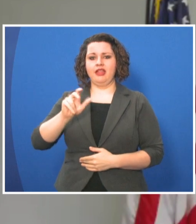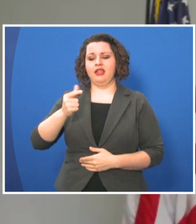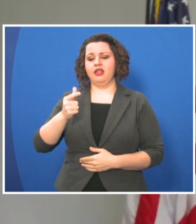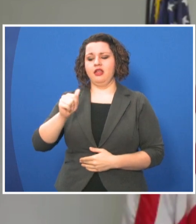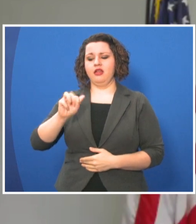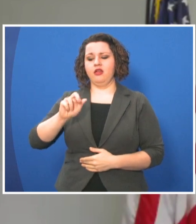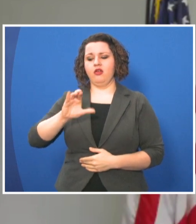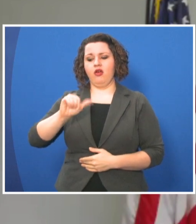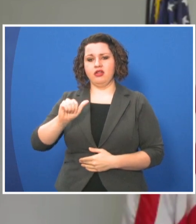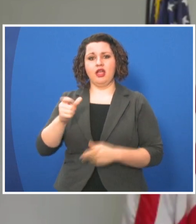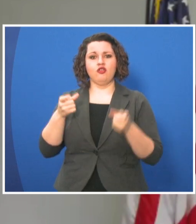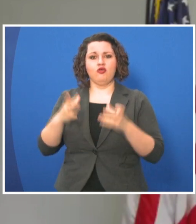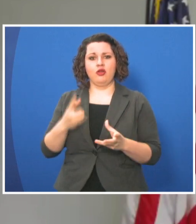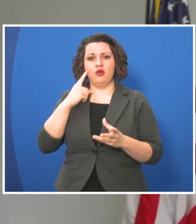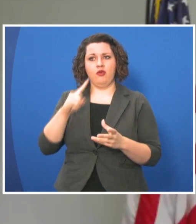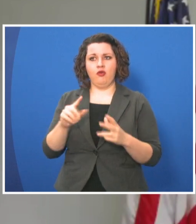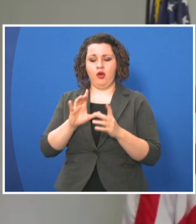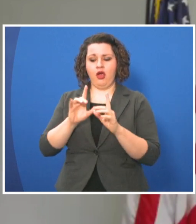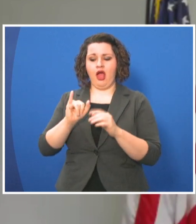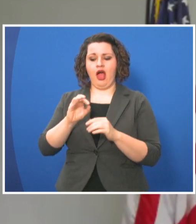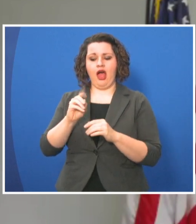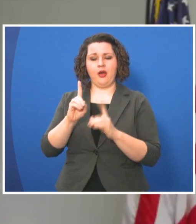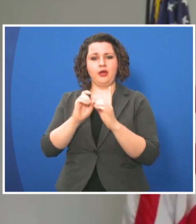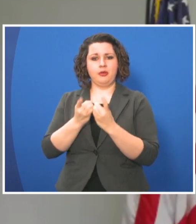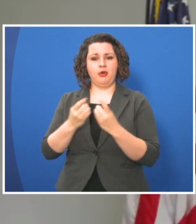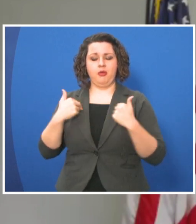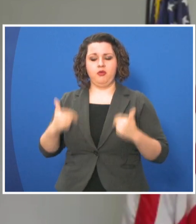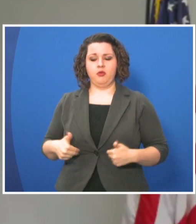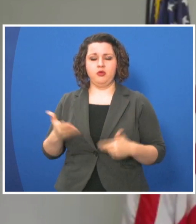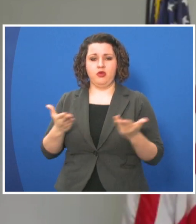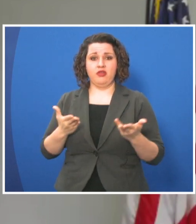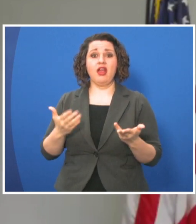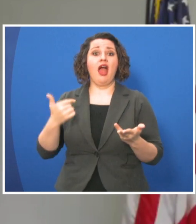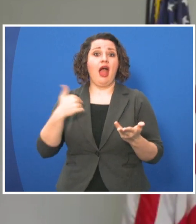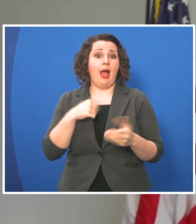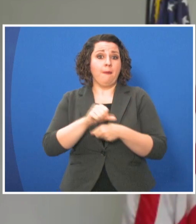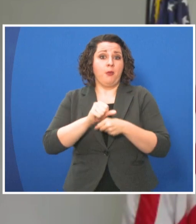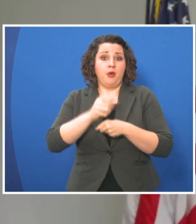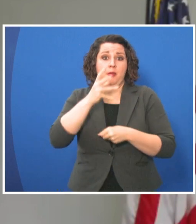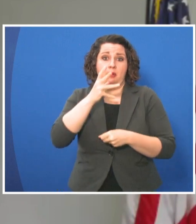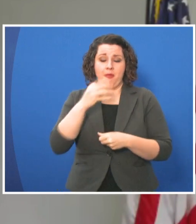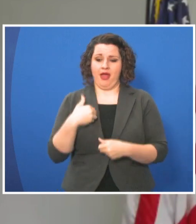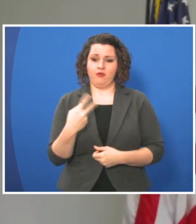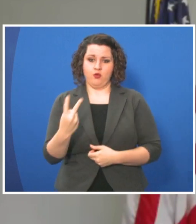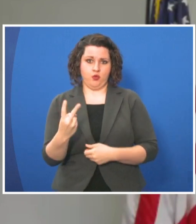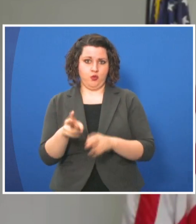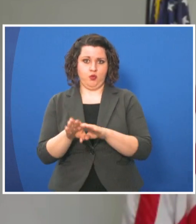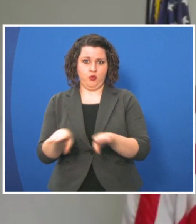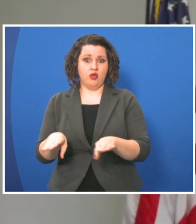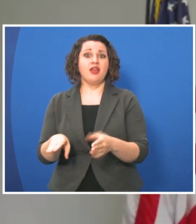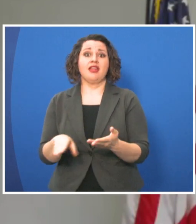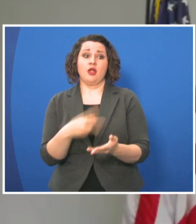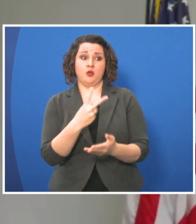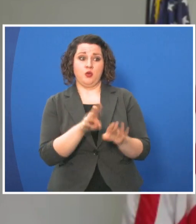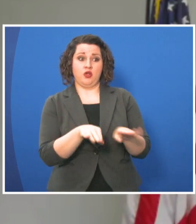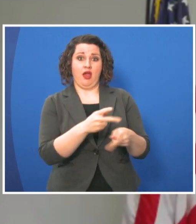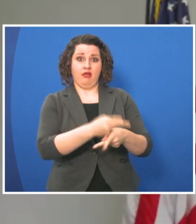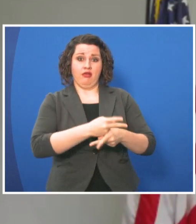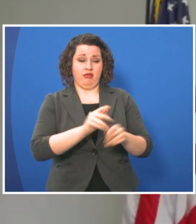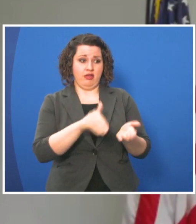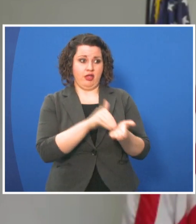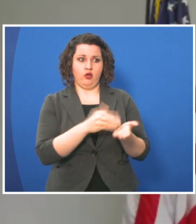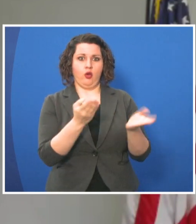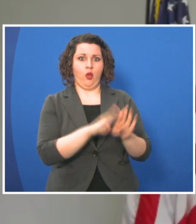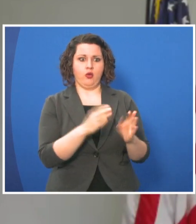Iowa Department of Human Services. As a working mom of two young kids whose child care center is currently closed right now, I know just